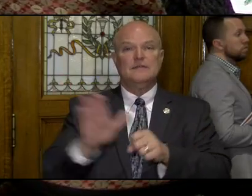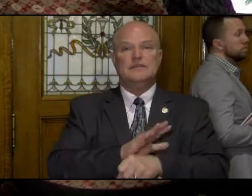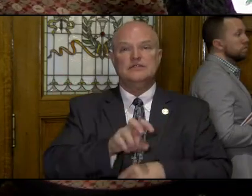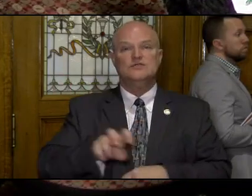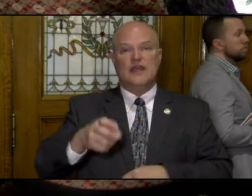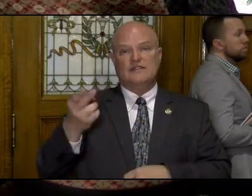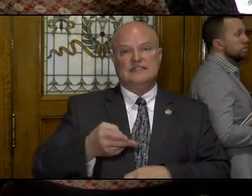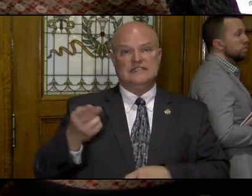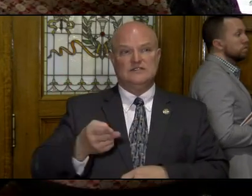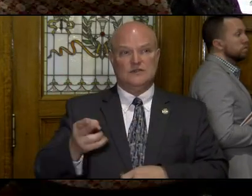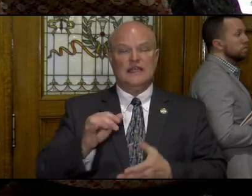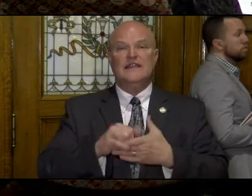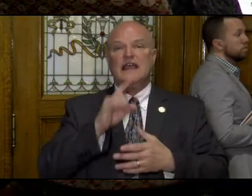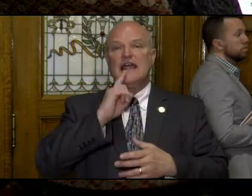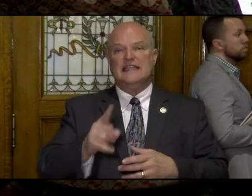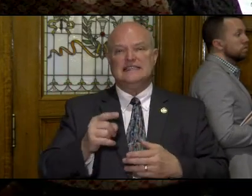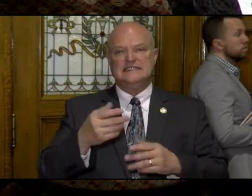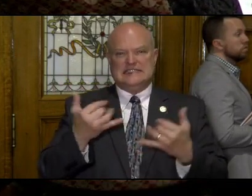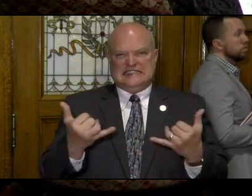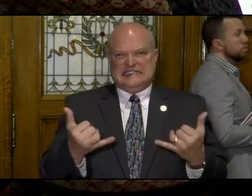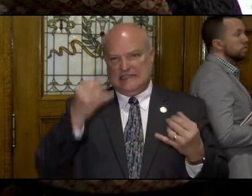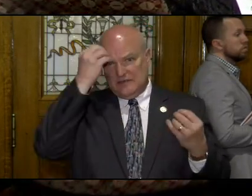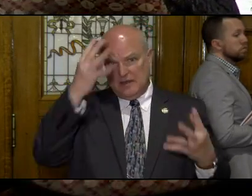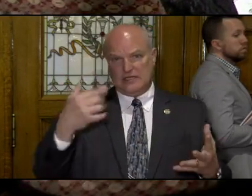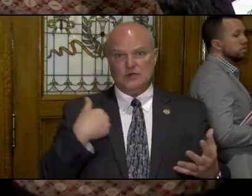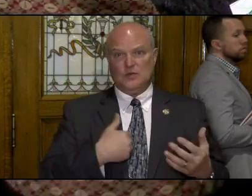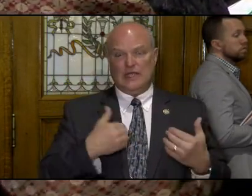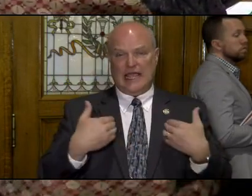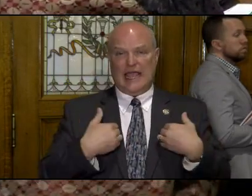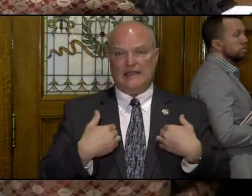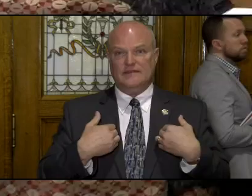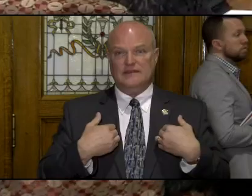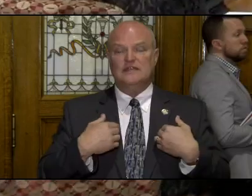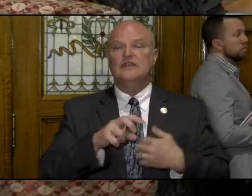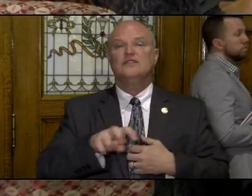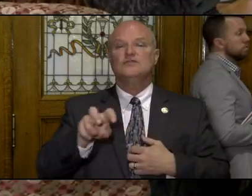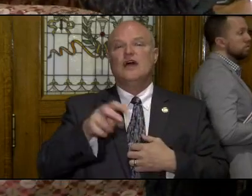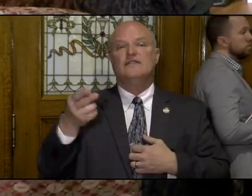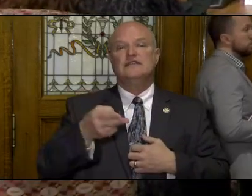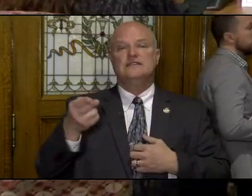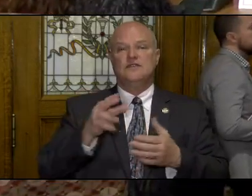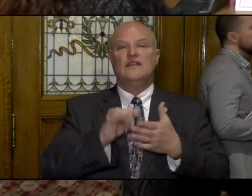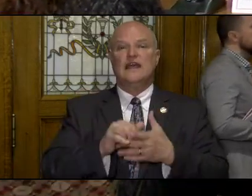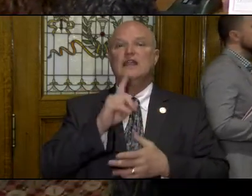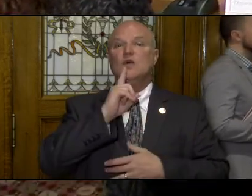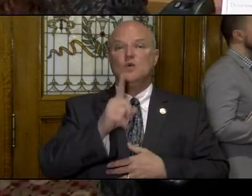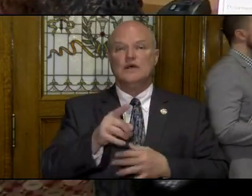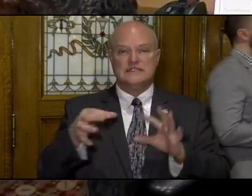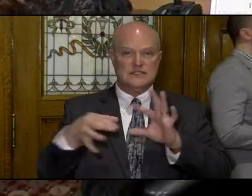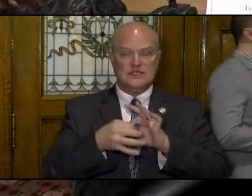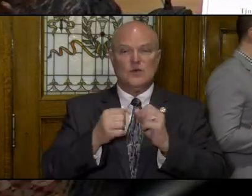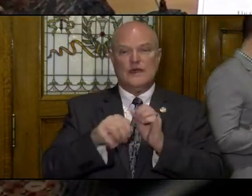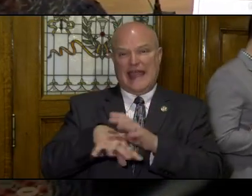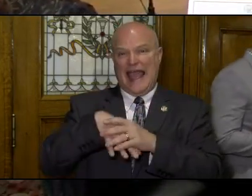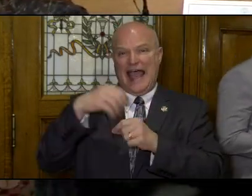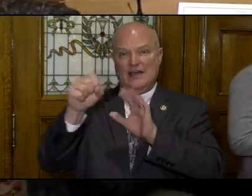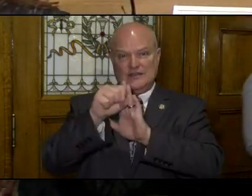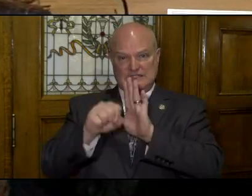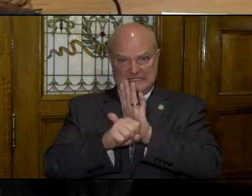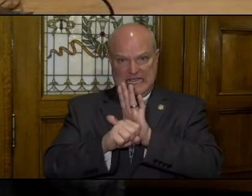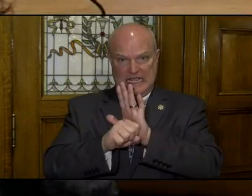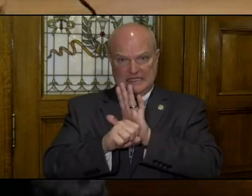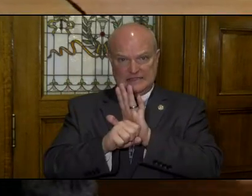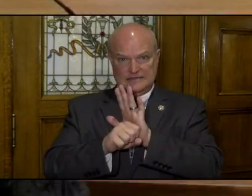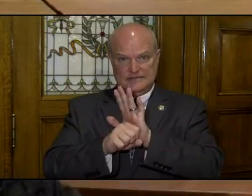travel history, but that is the preliminary information that we have on the travel history, that it was associated with out-of-state